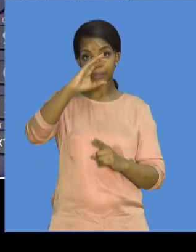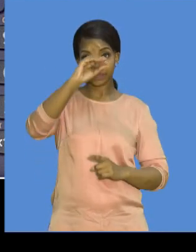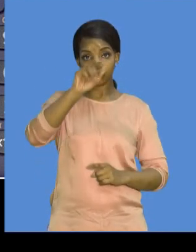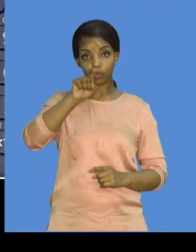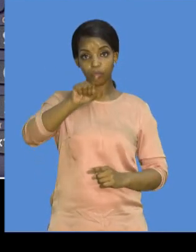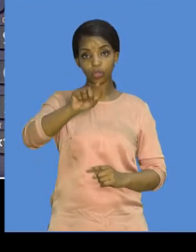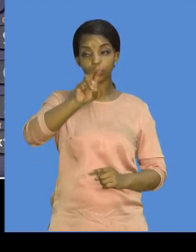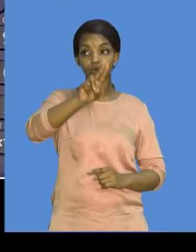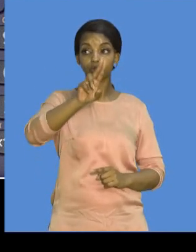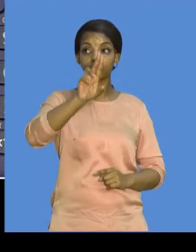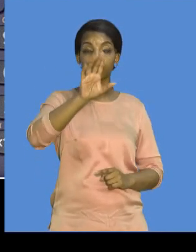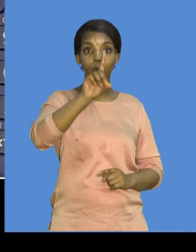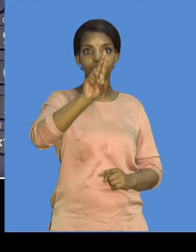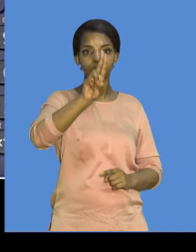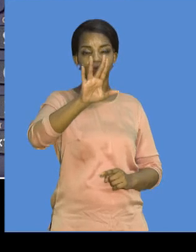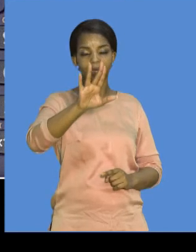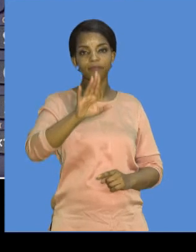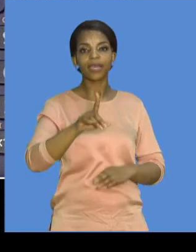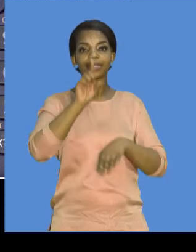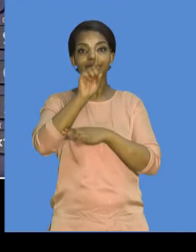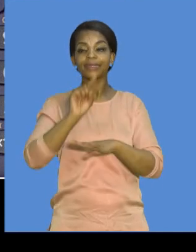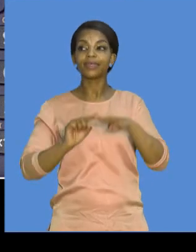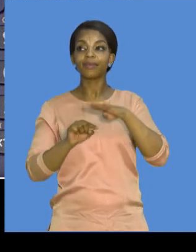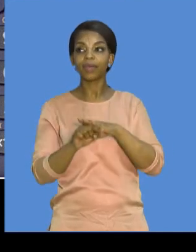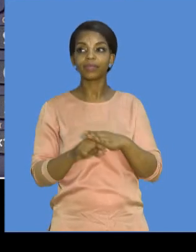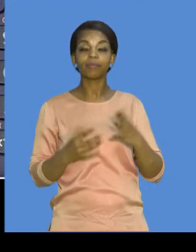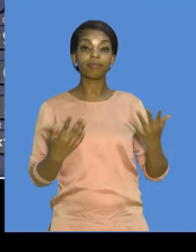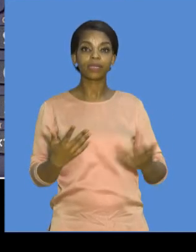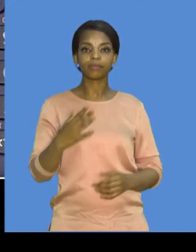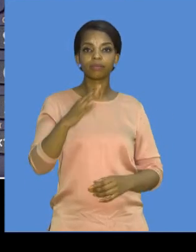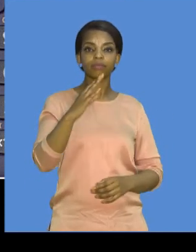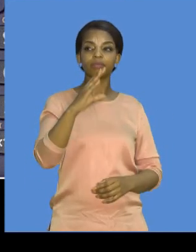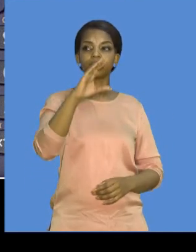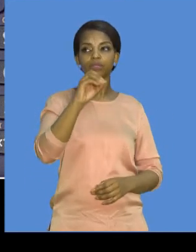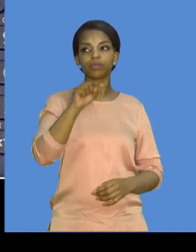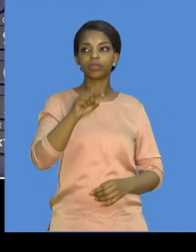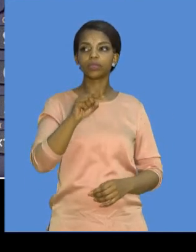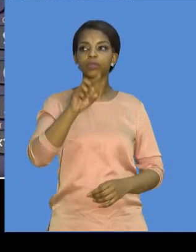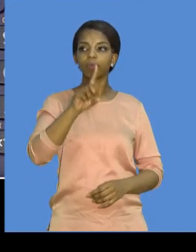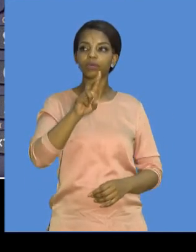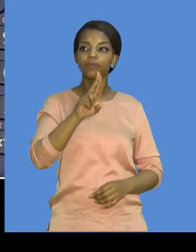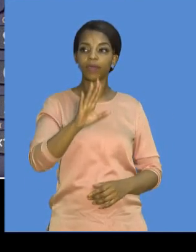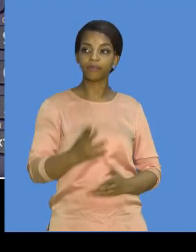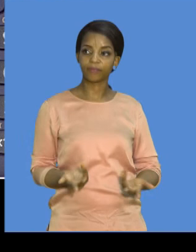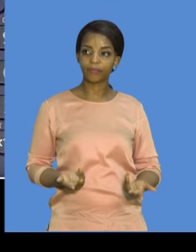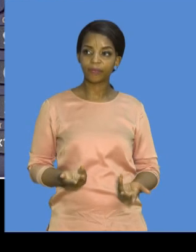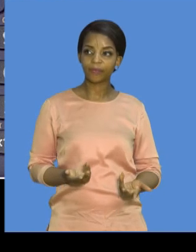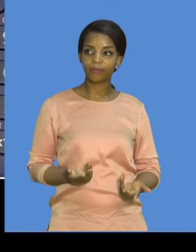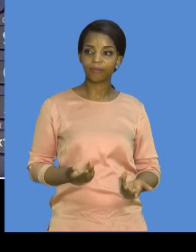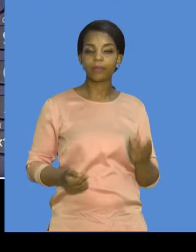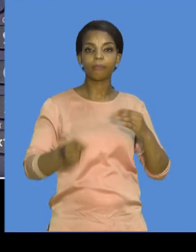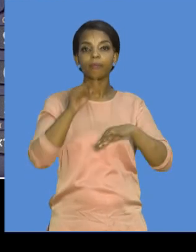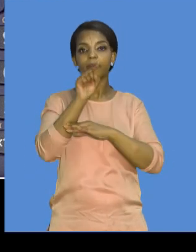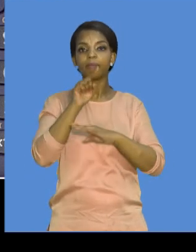0,125, and this is divided by, or let me just use a, okay, 125 divided